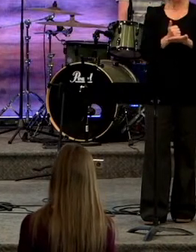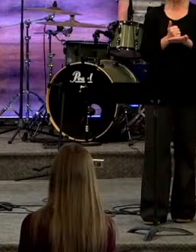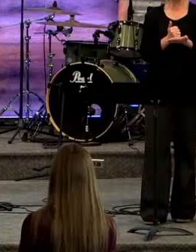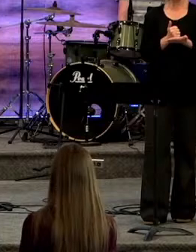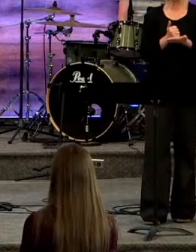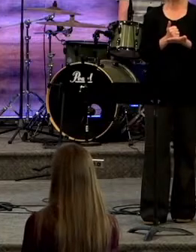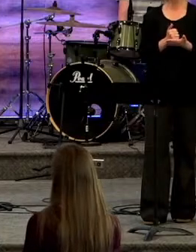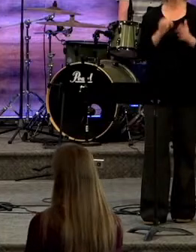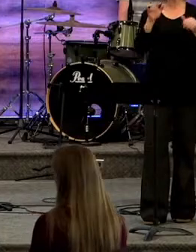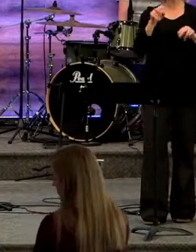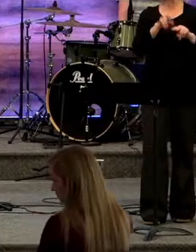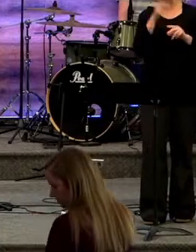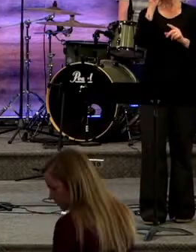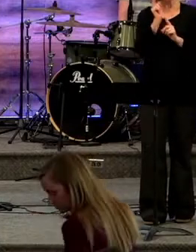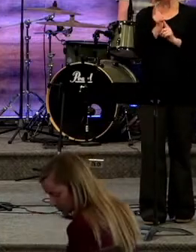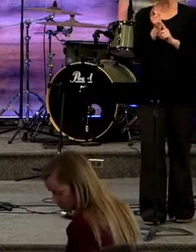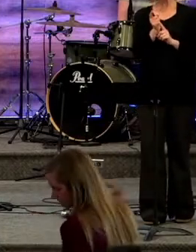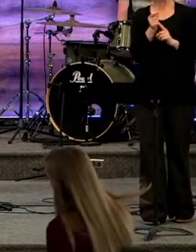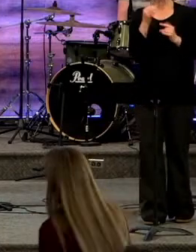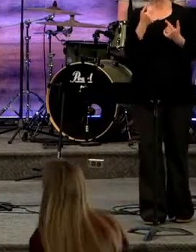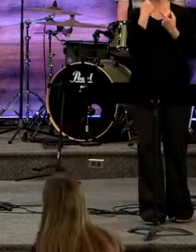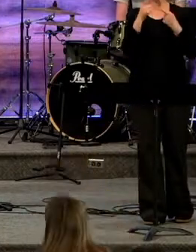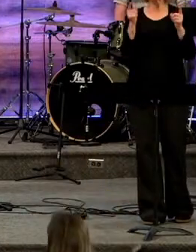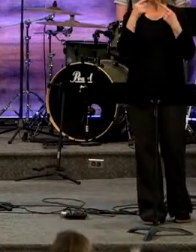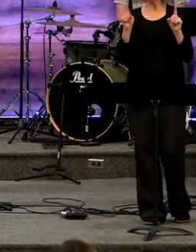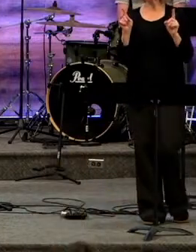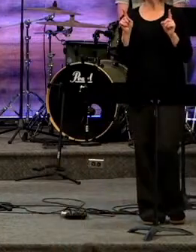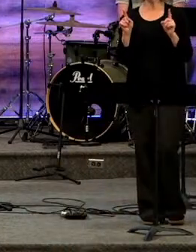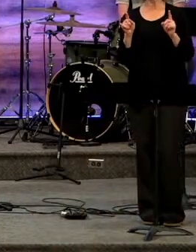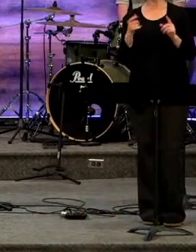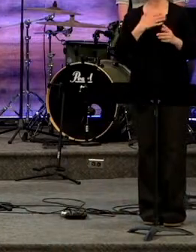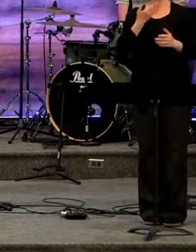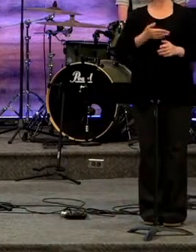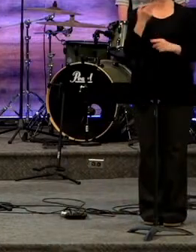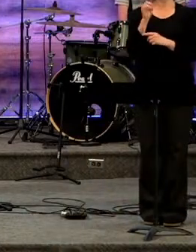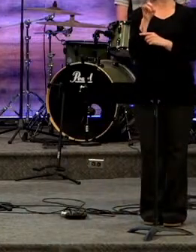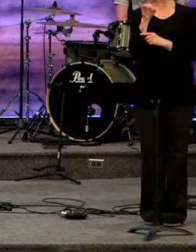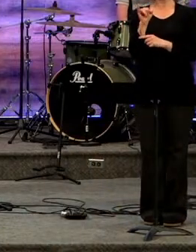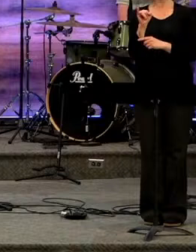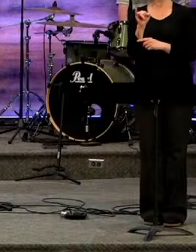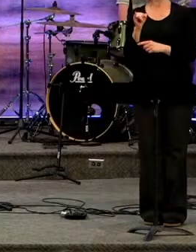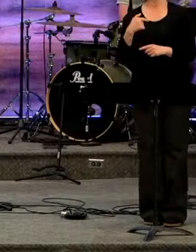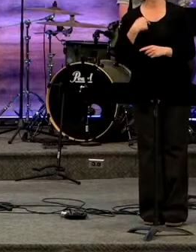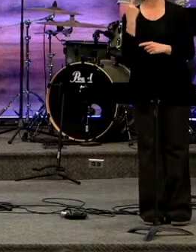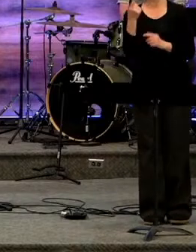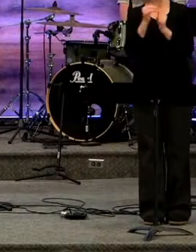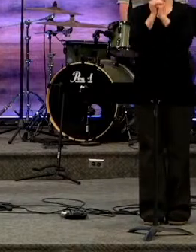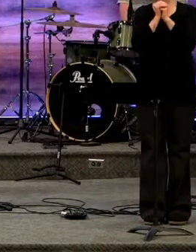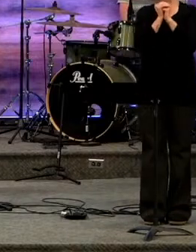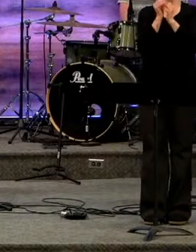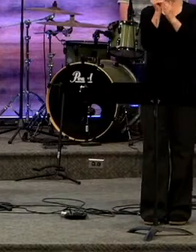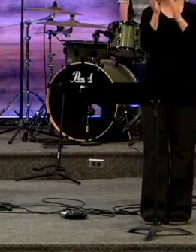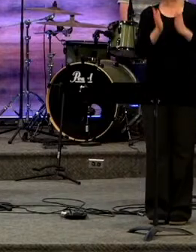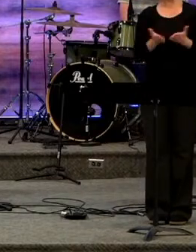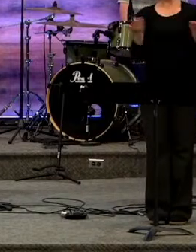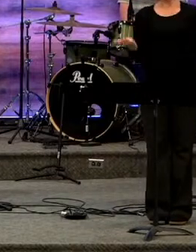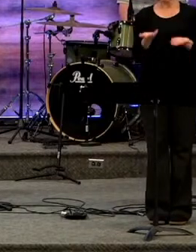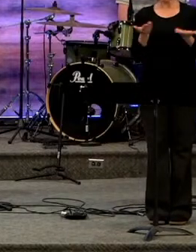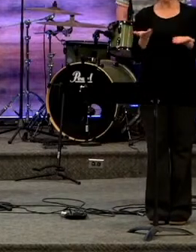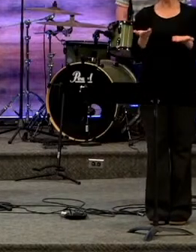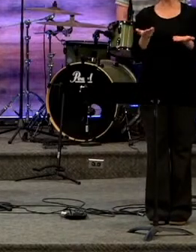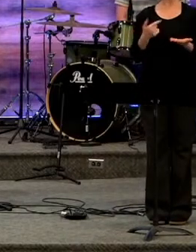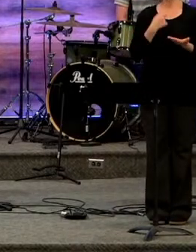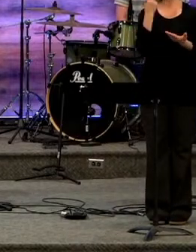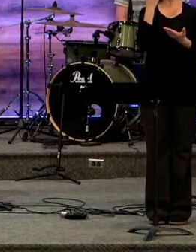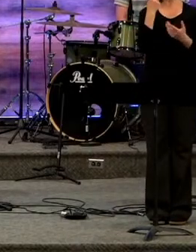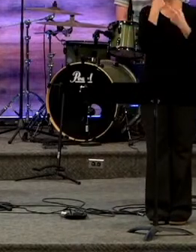have a seat for just a moment as we go over some announcements today. My name is Heidi. I'm one of our worship leaders here at Rock Hill. And I just have